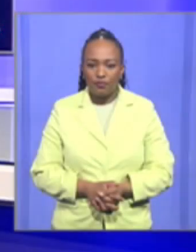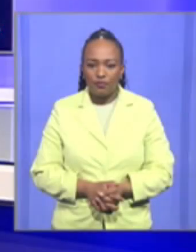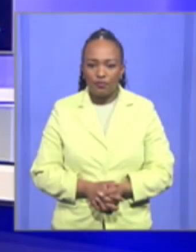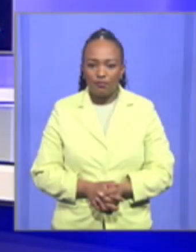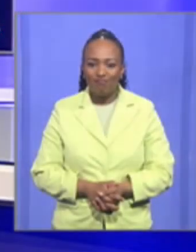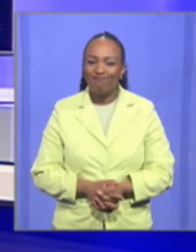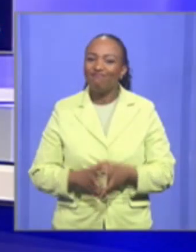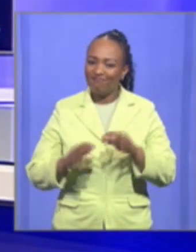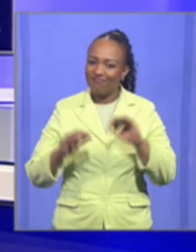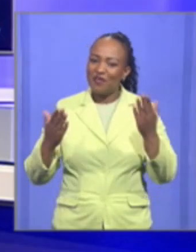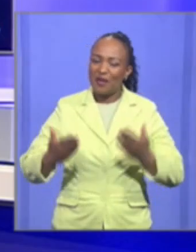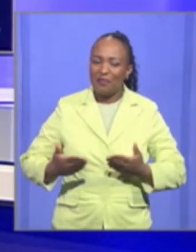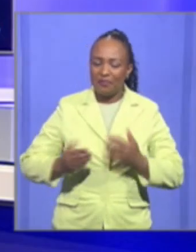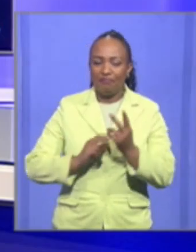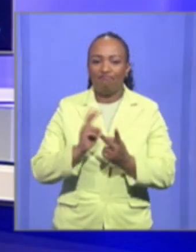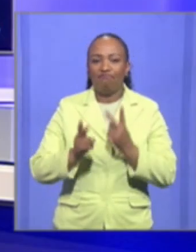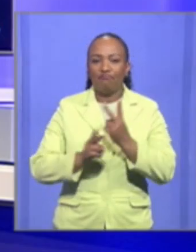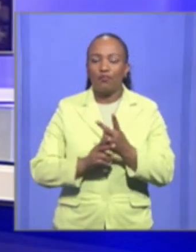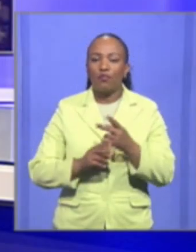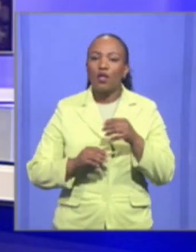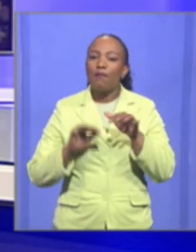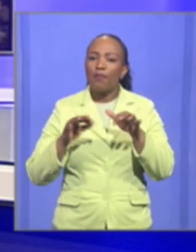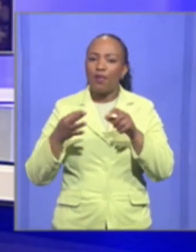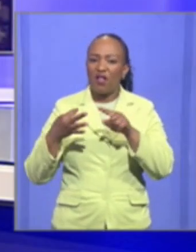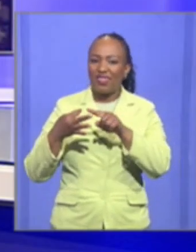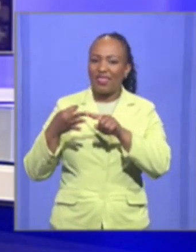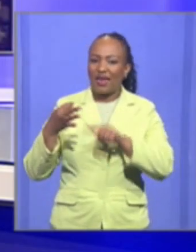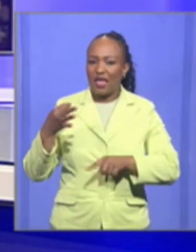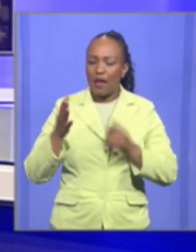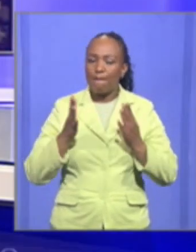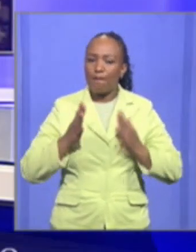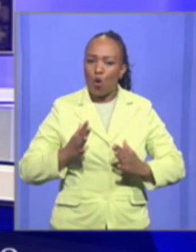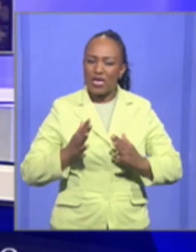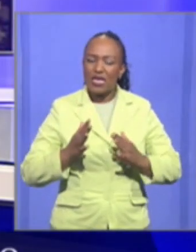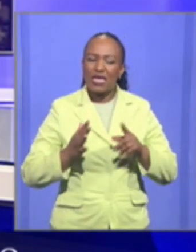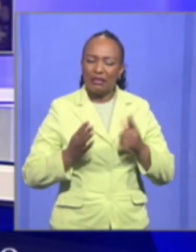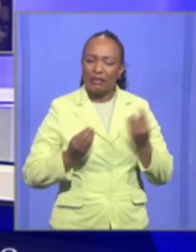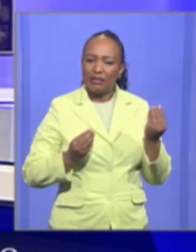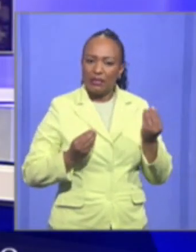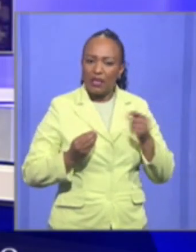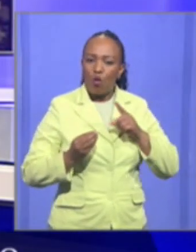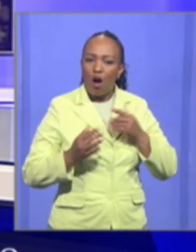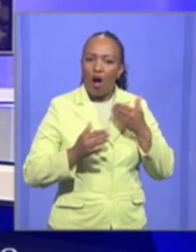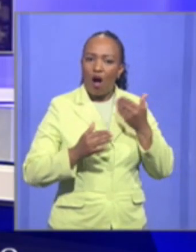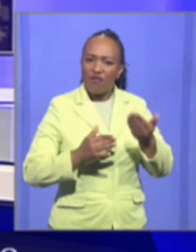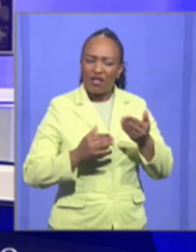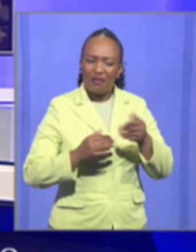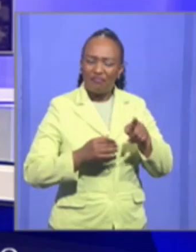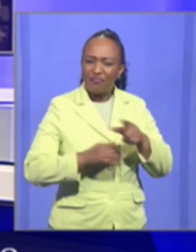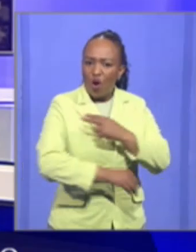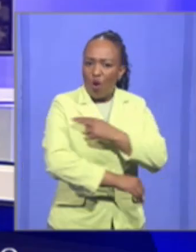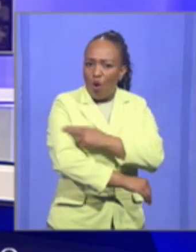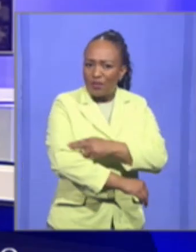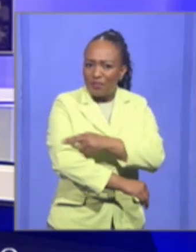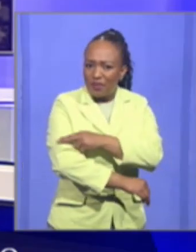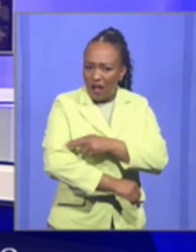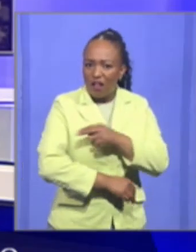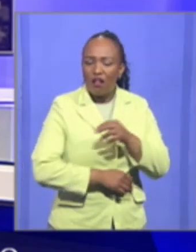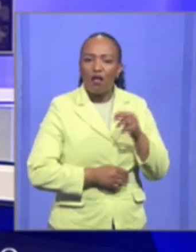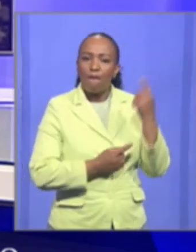Le sa amogetšwe batho ba bararo ba gobetše morago ga mothuthupo ka bookelong bja Pietersburg ka Polokwane